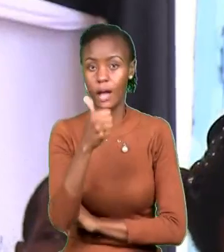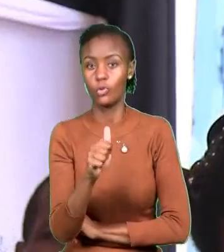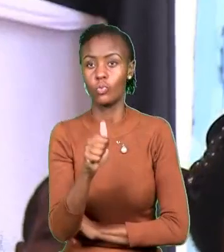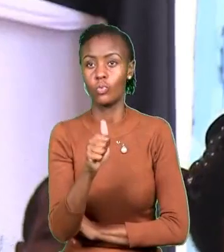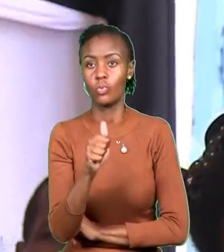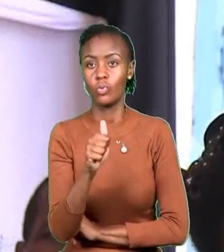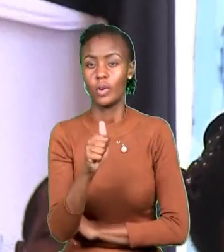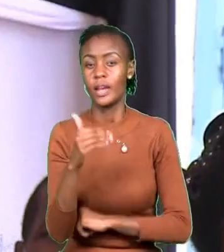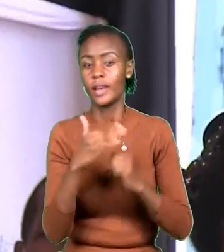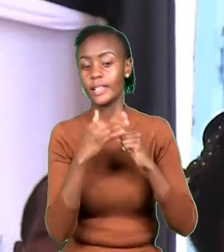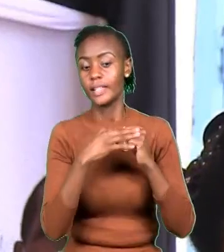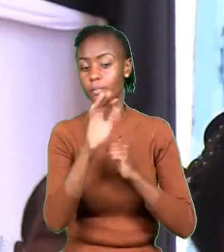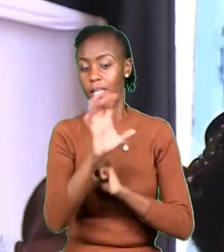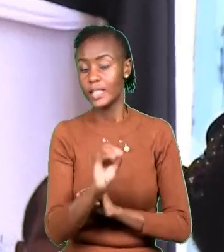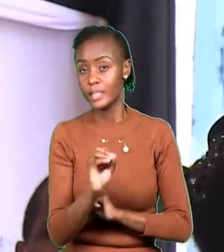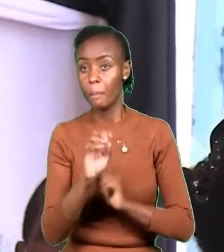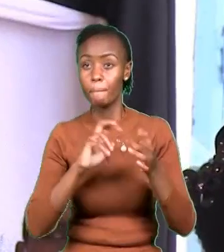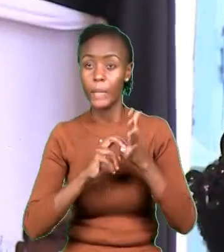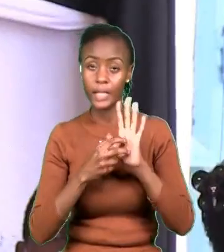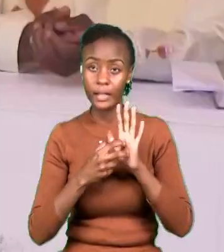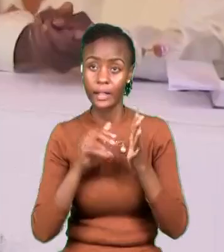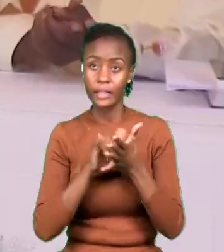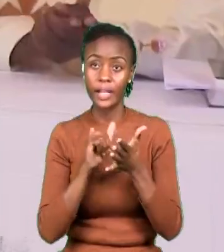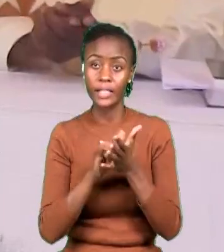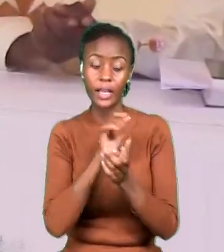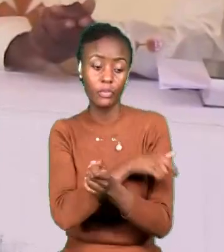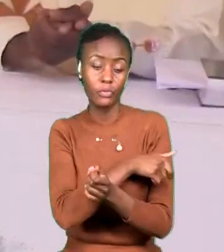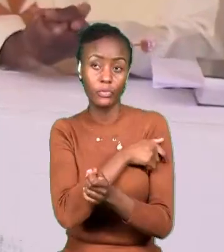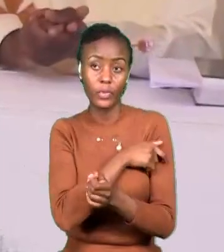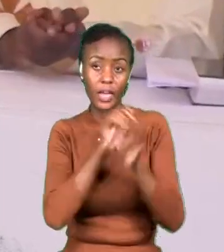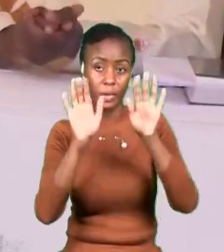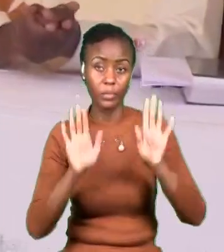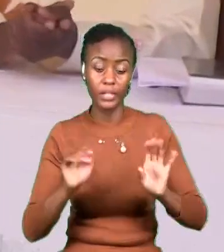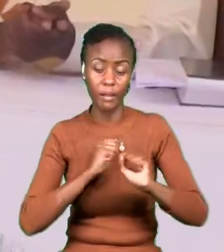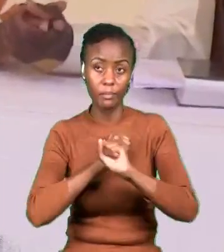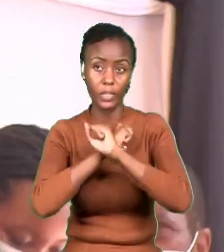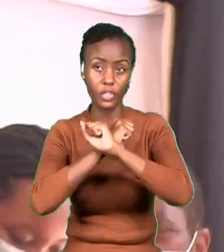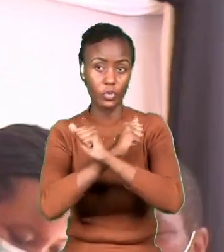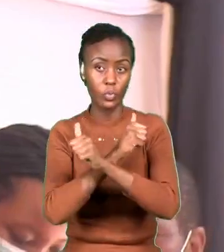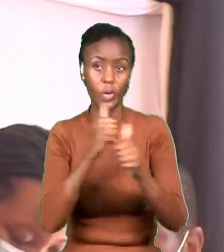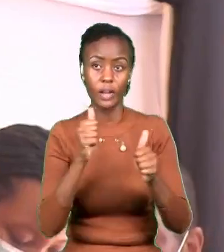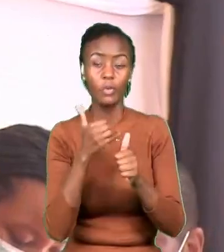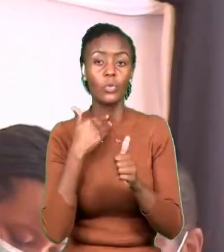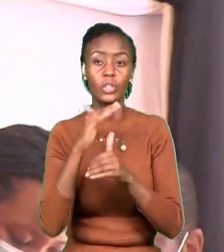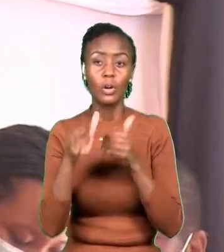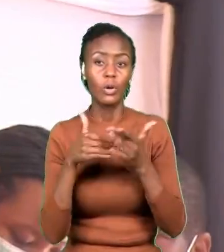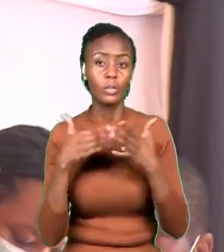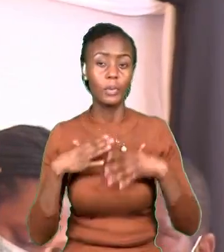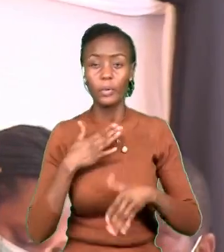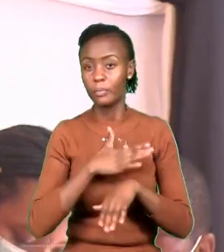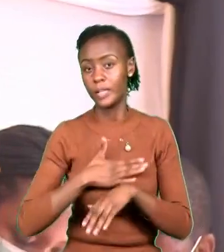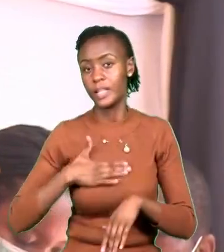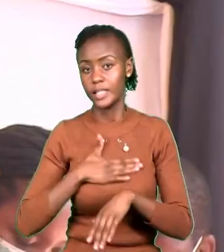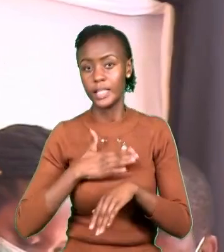98%. Kwa hivyo ni kusema ya kwamba hii chanjo inafanya kazi. Sisi tunataka kila mtu awe na NHIF card. Ndio